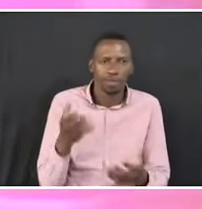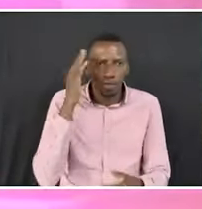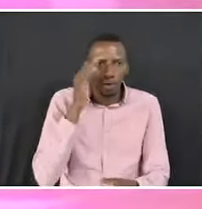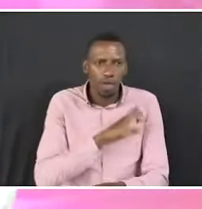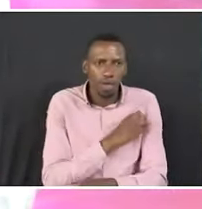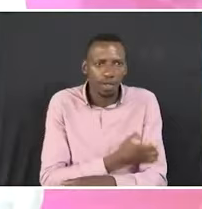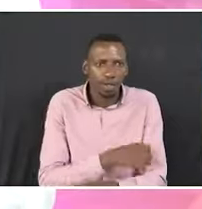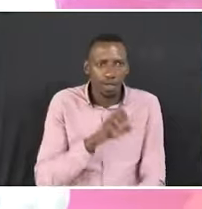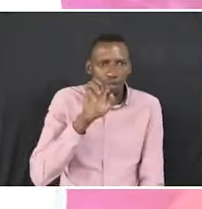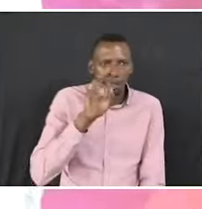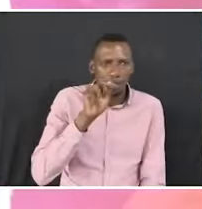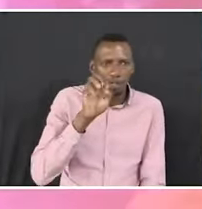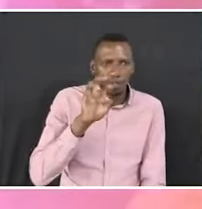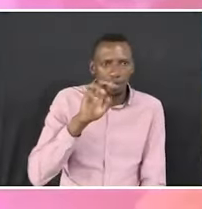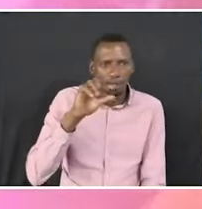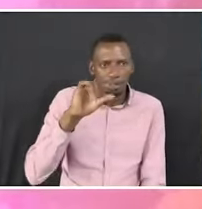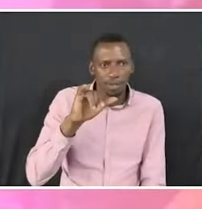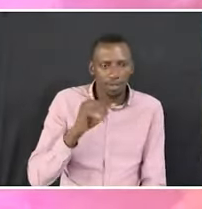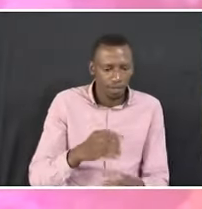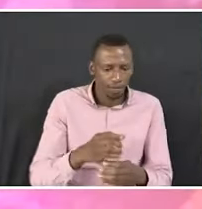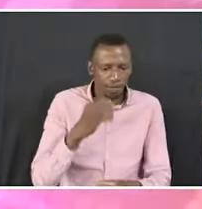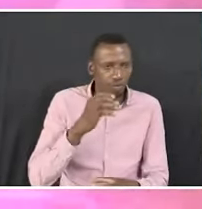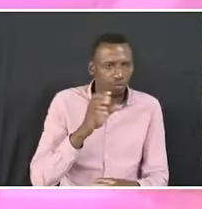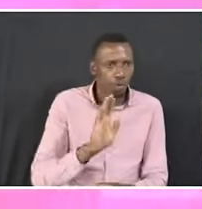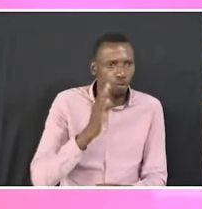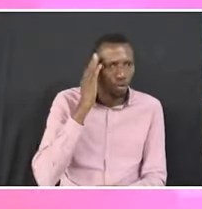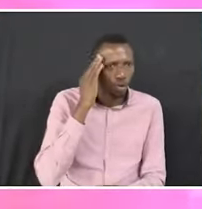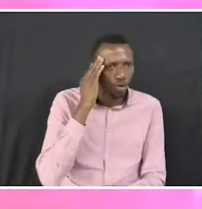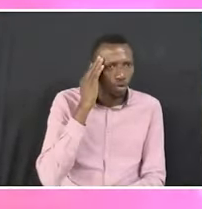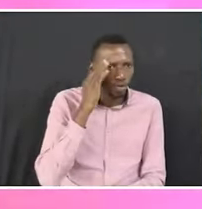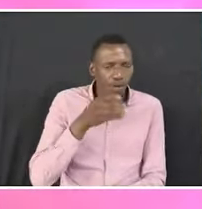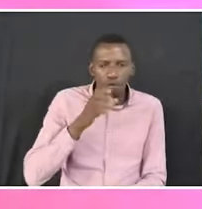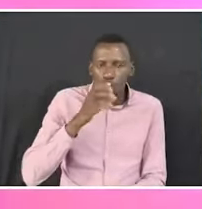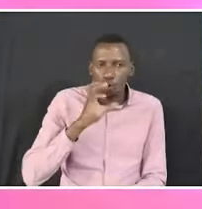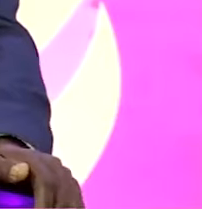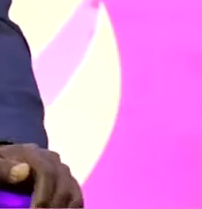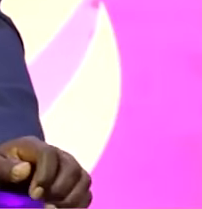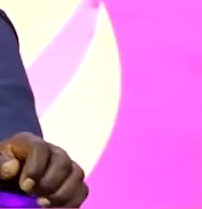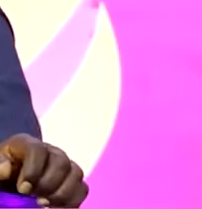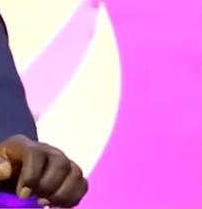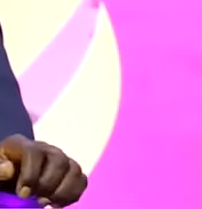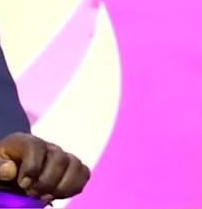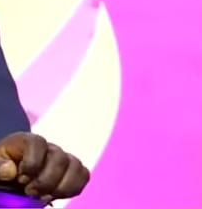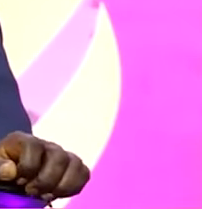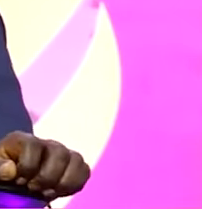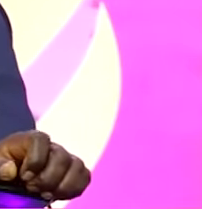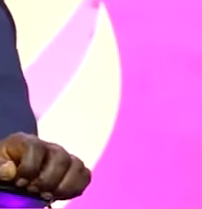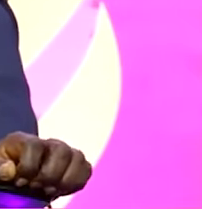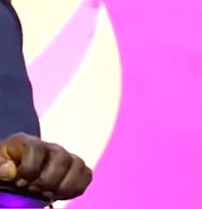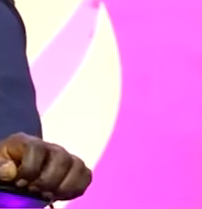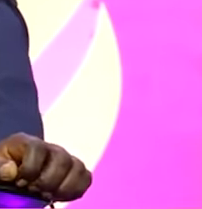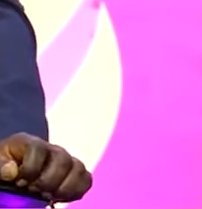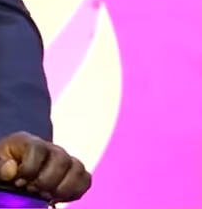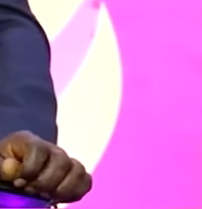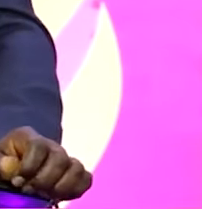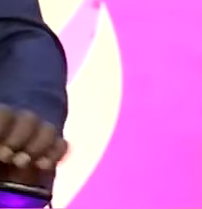actually the product that is growing the fastest in the world today. And therefore, we are starting a